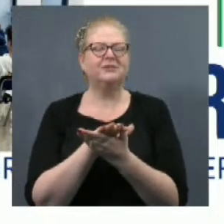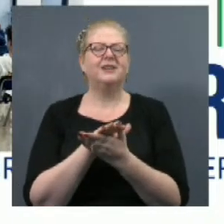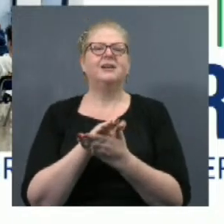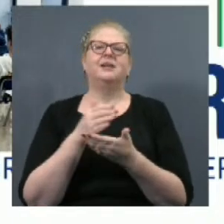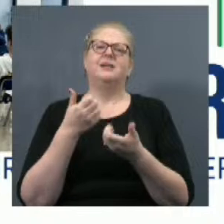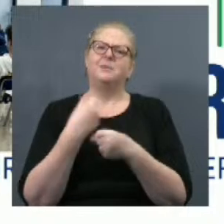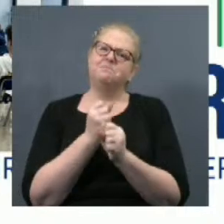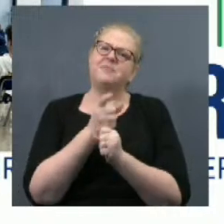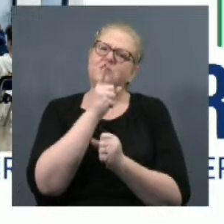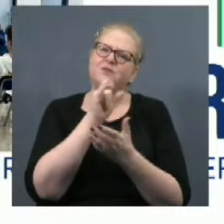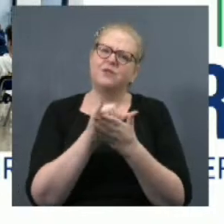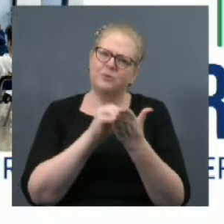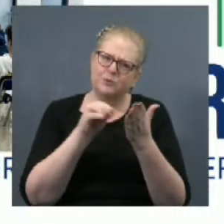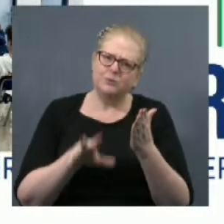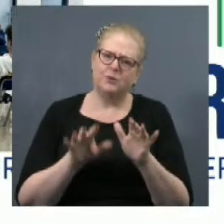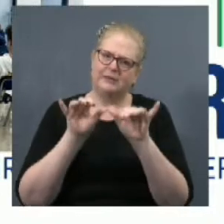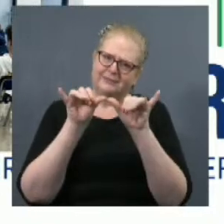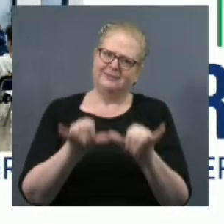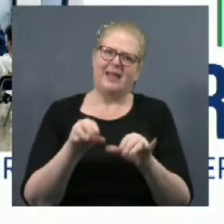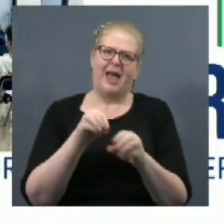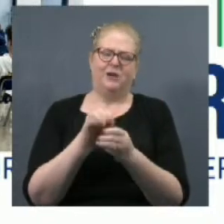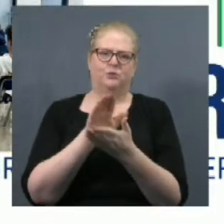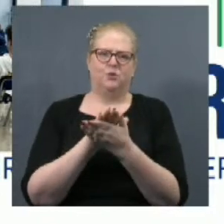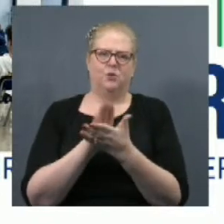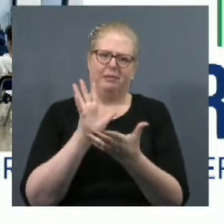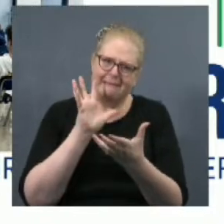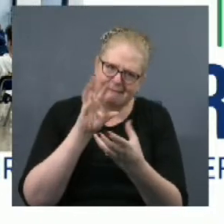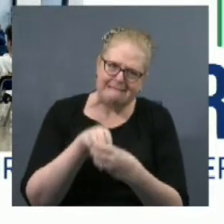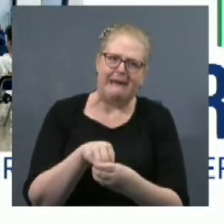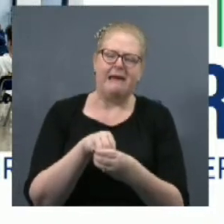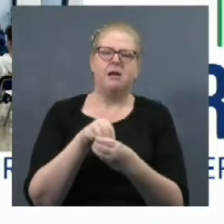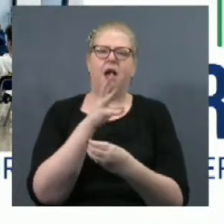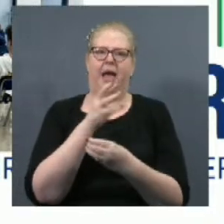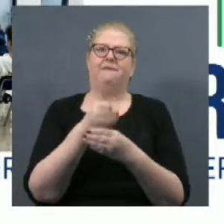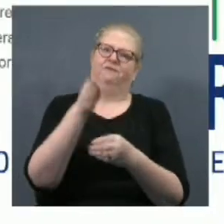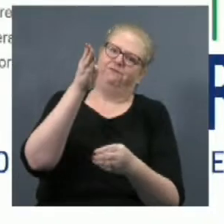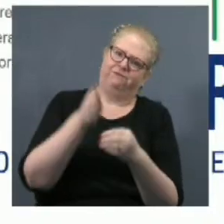students stay engaged, stay in school, and actually finish school.